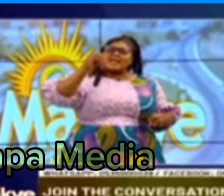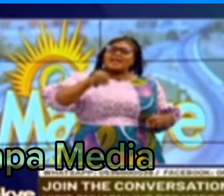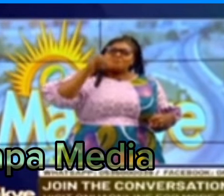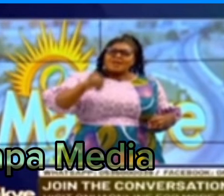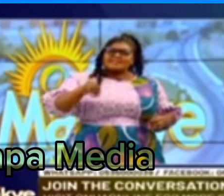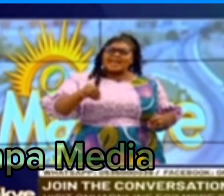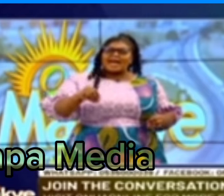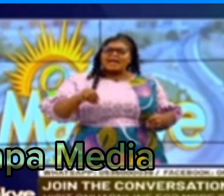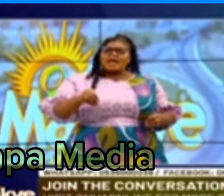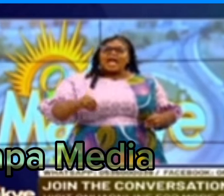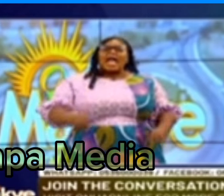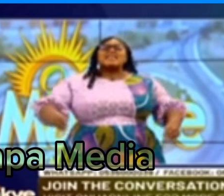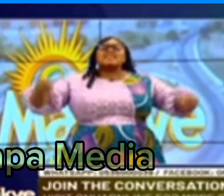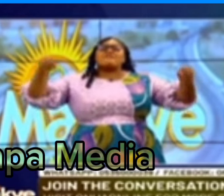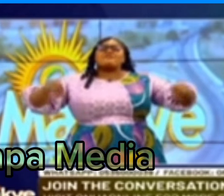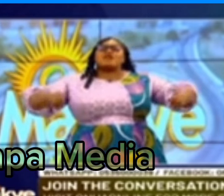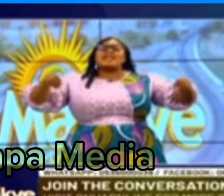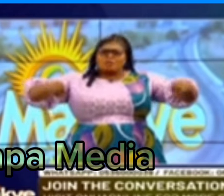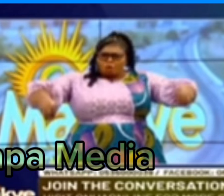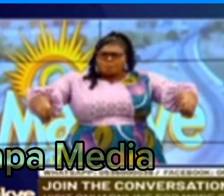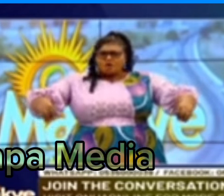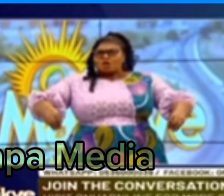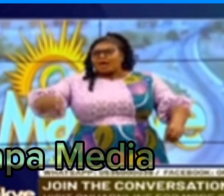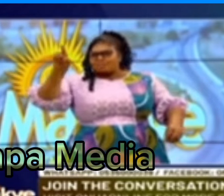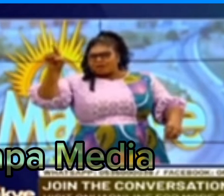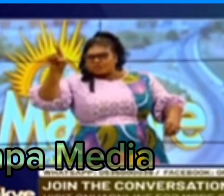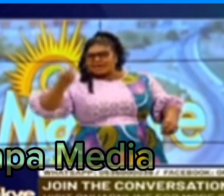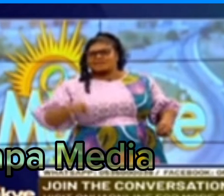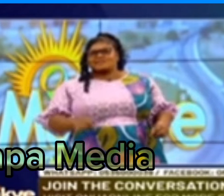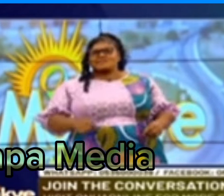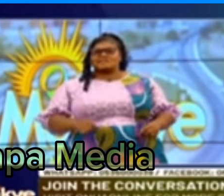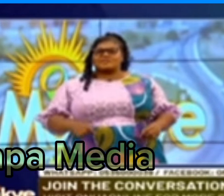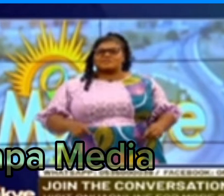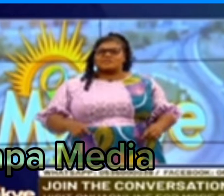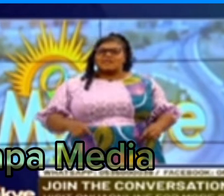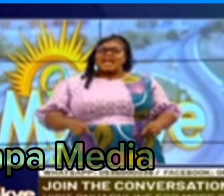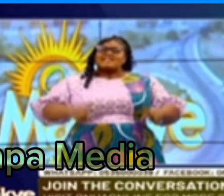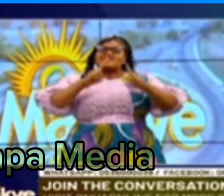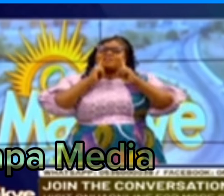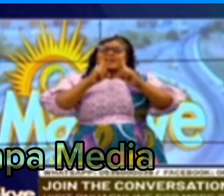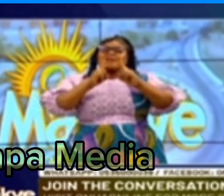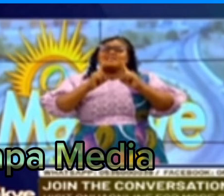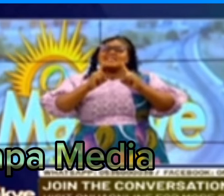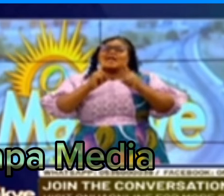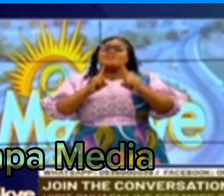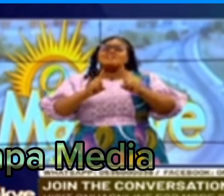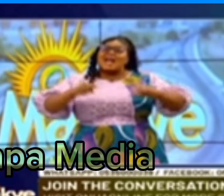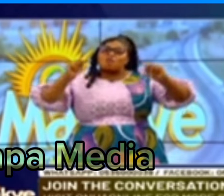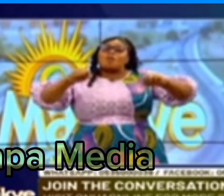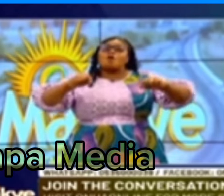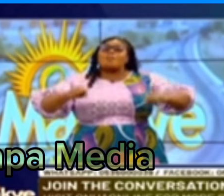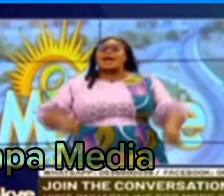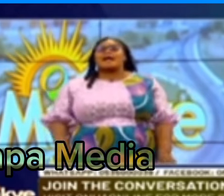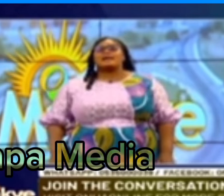of the regional and here for near come according to Ghana Statistical Service. Savannah region, a region,